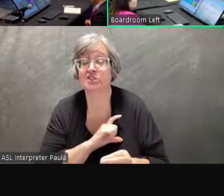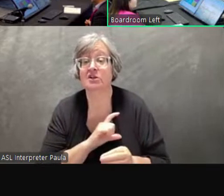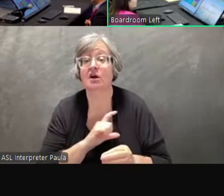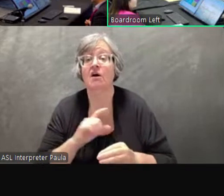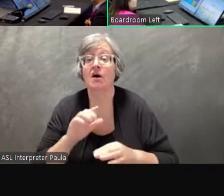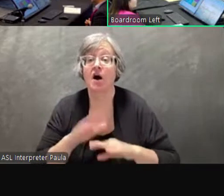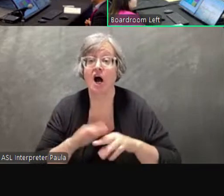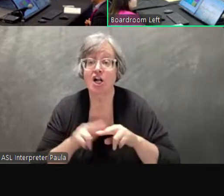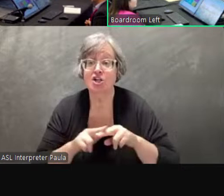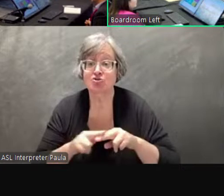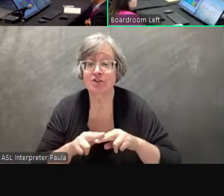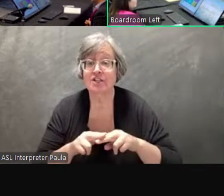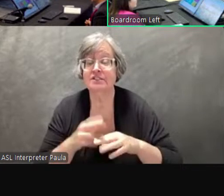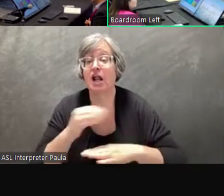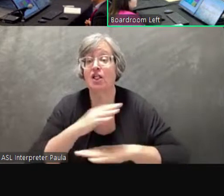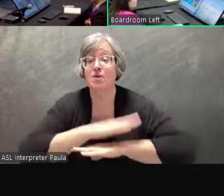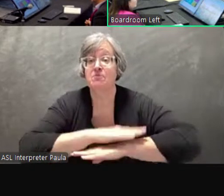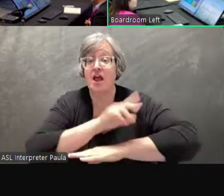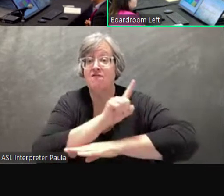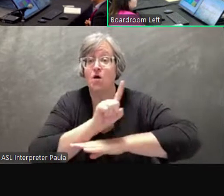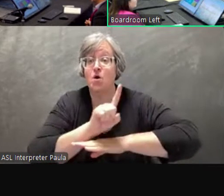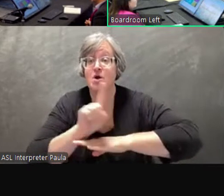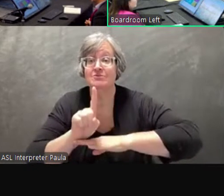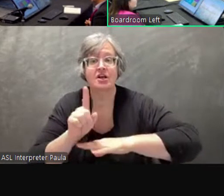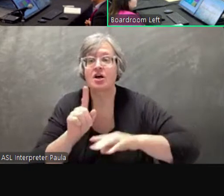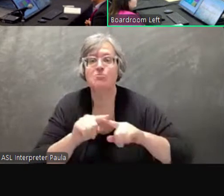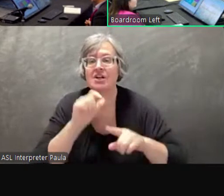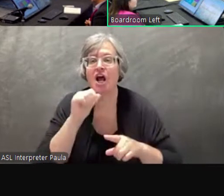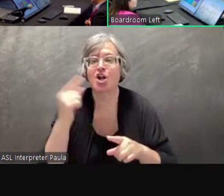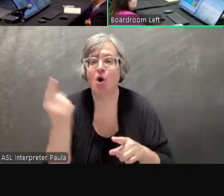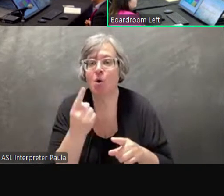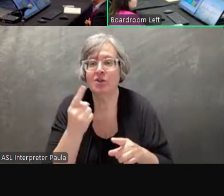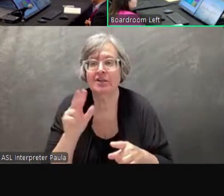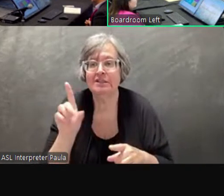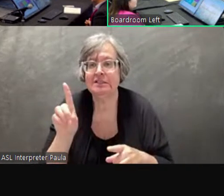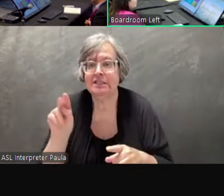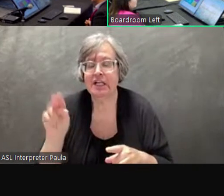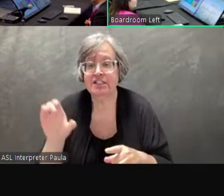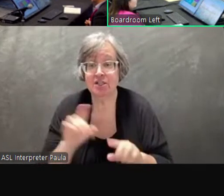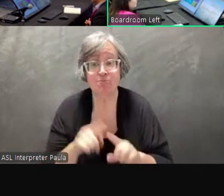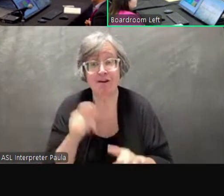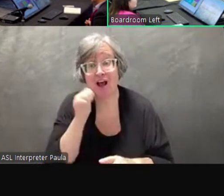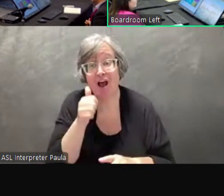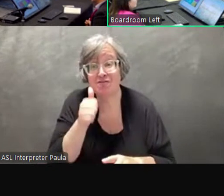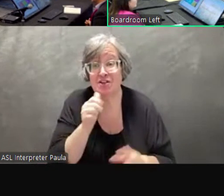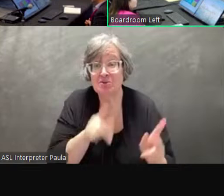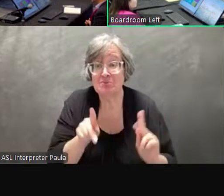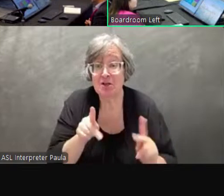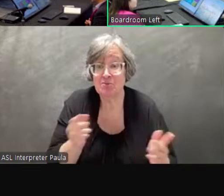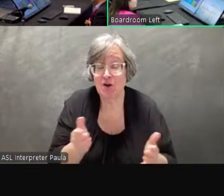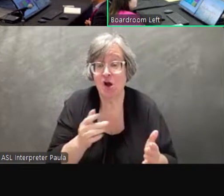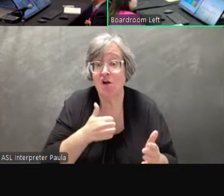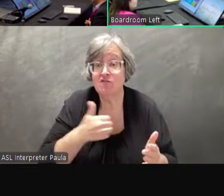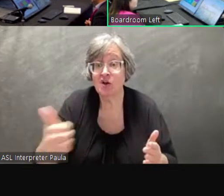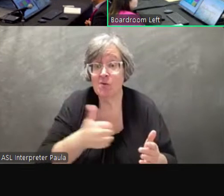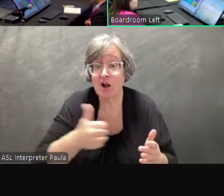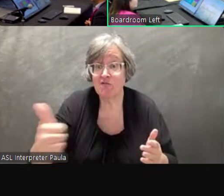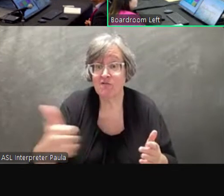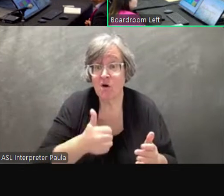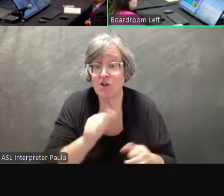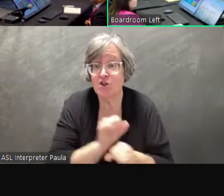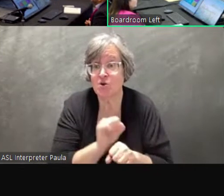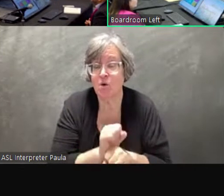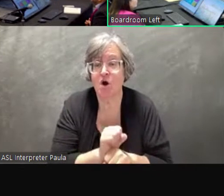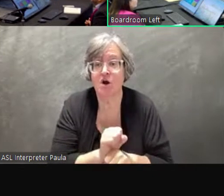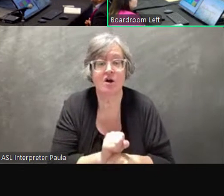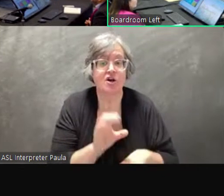not just for the DNC, but for everyday citizens who have to get back and forth to work, to church,